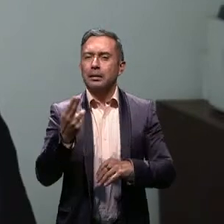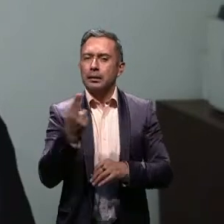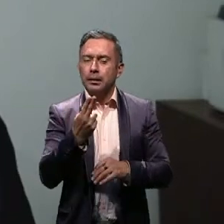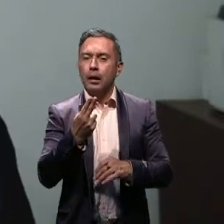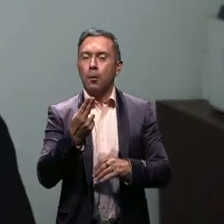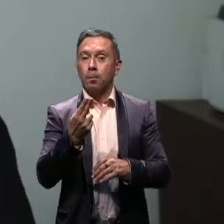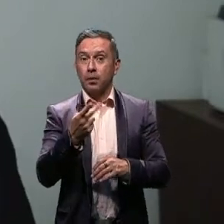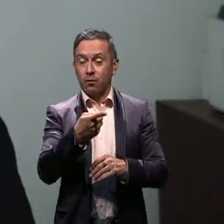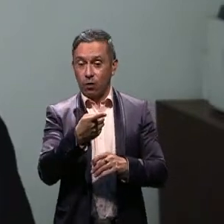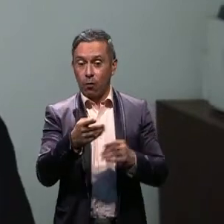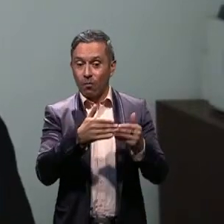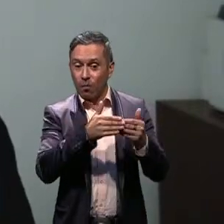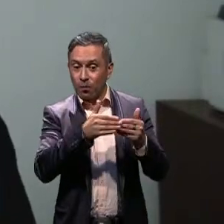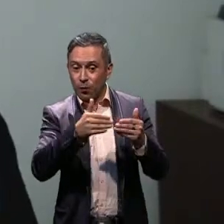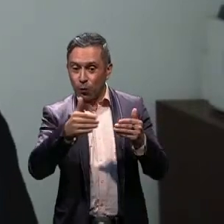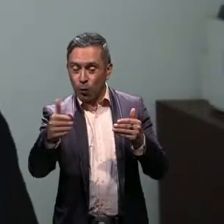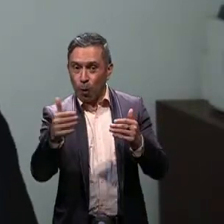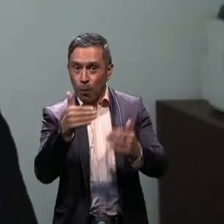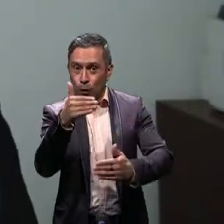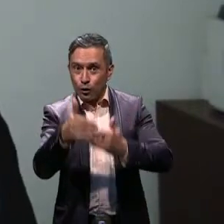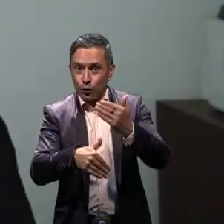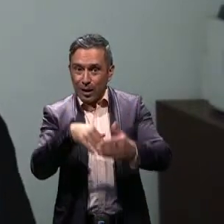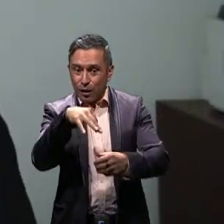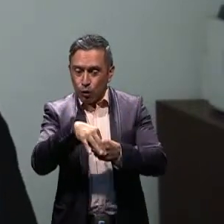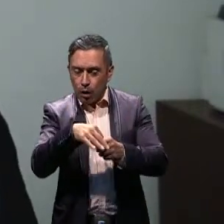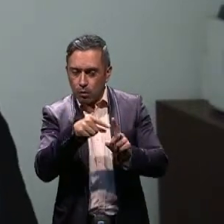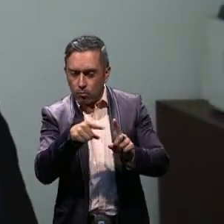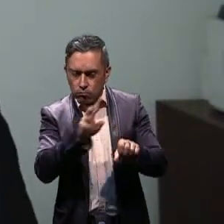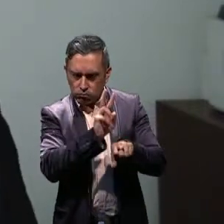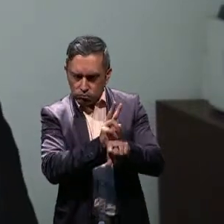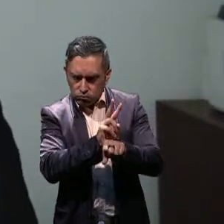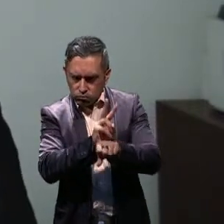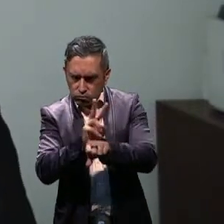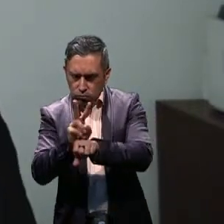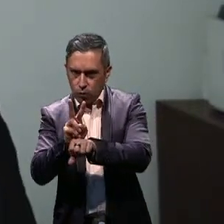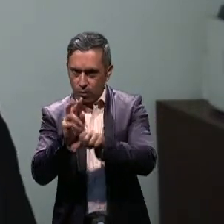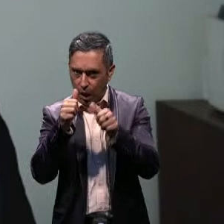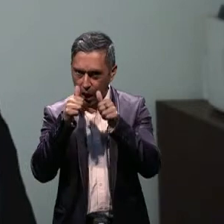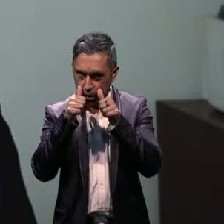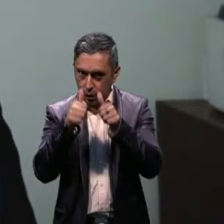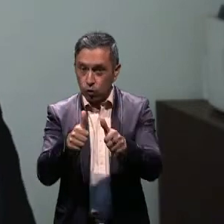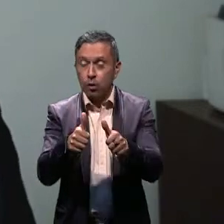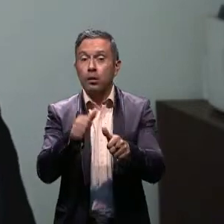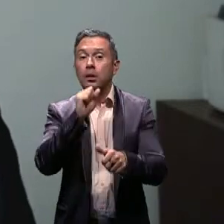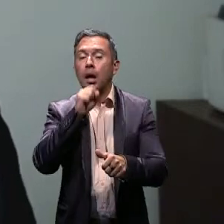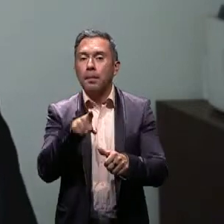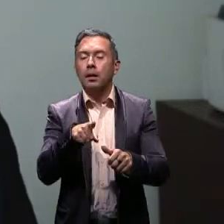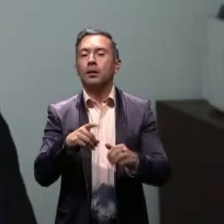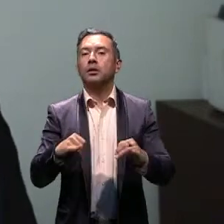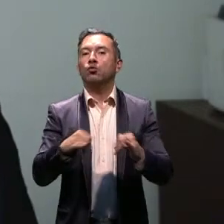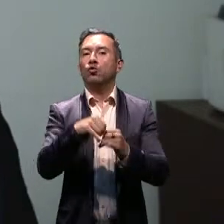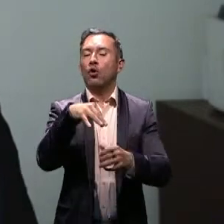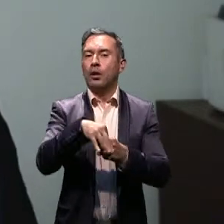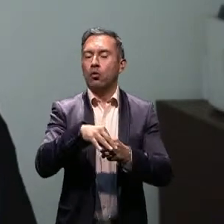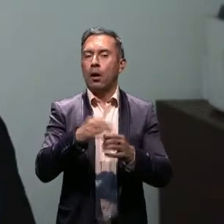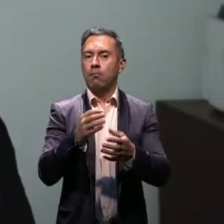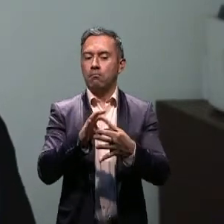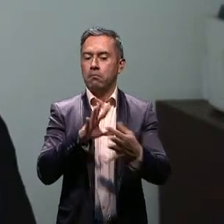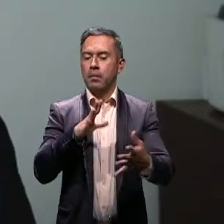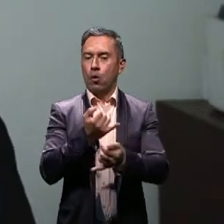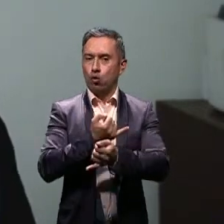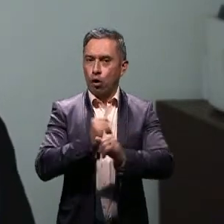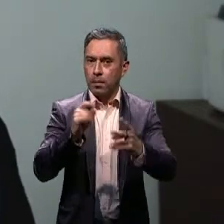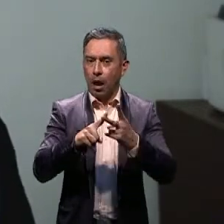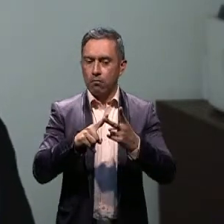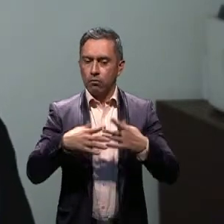it is quite interesting to pay attention on the health of the electoral processes and obviously in the